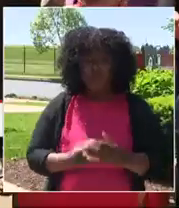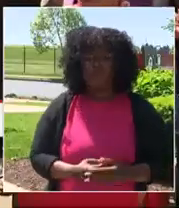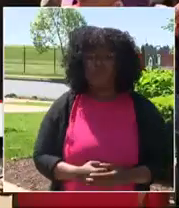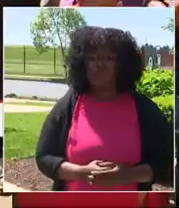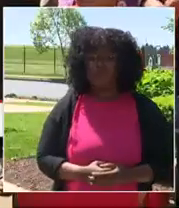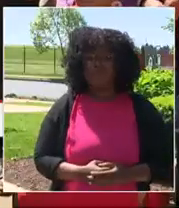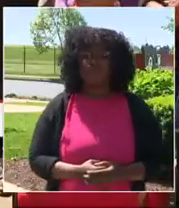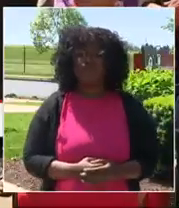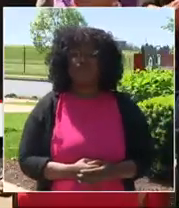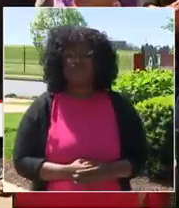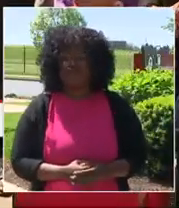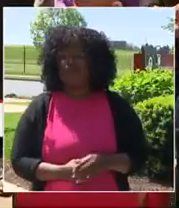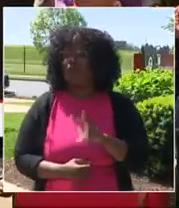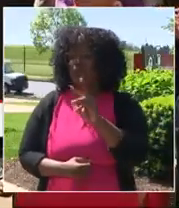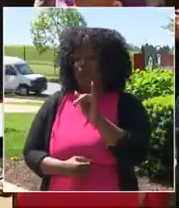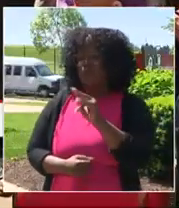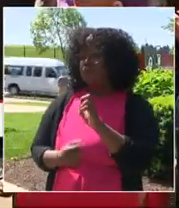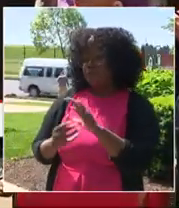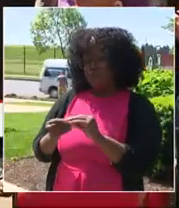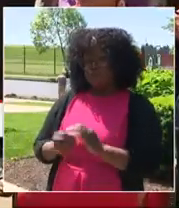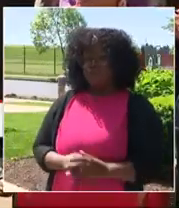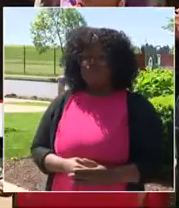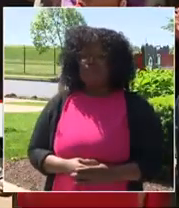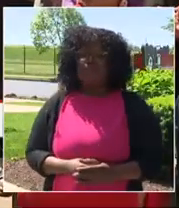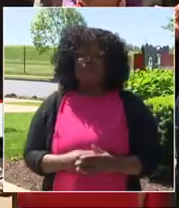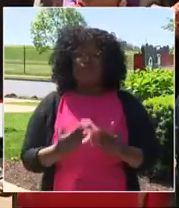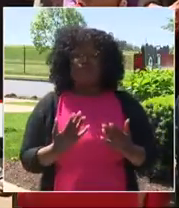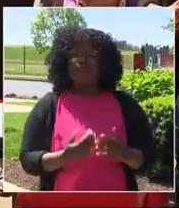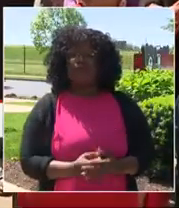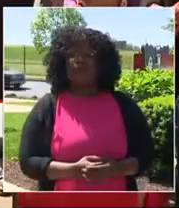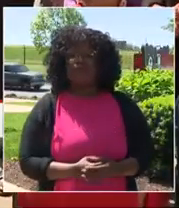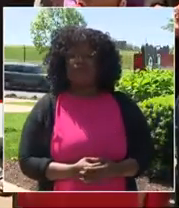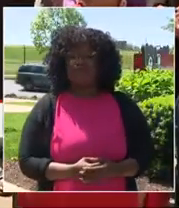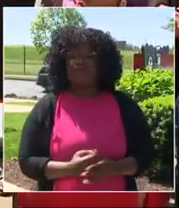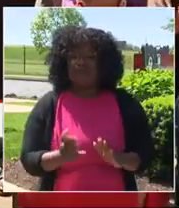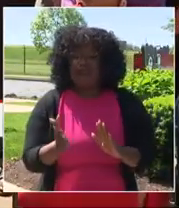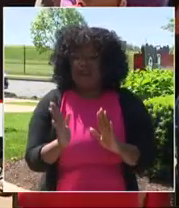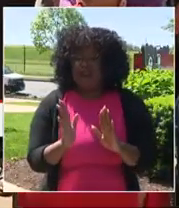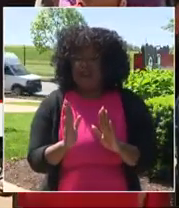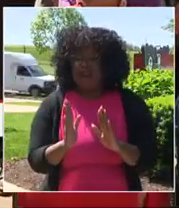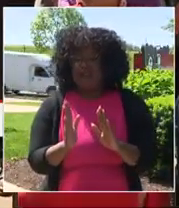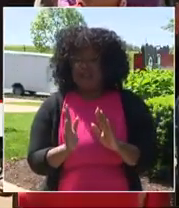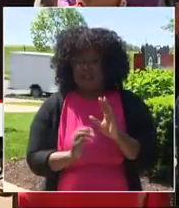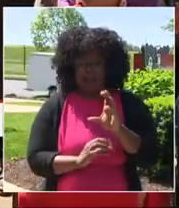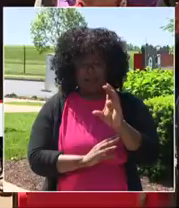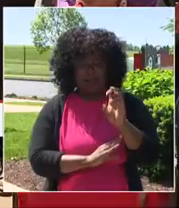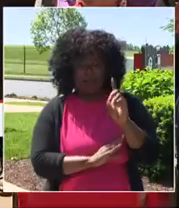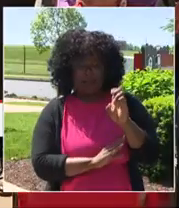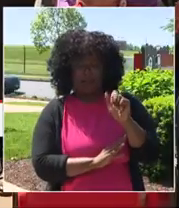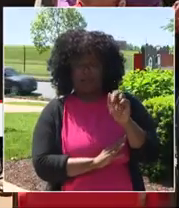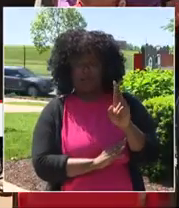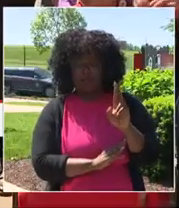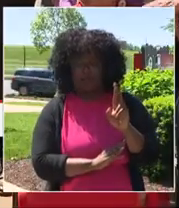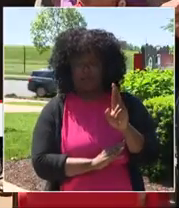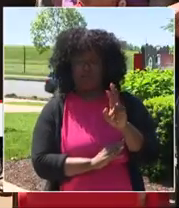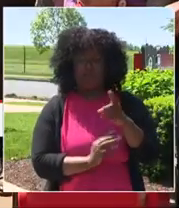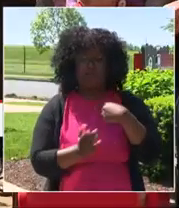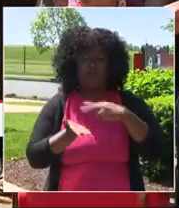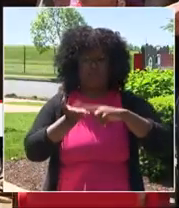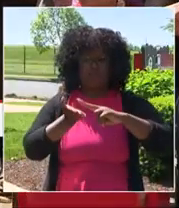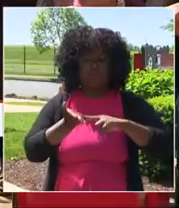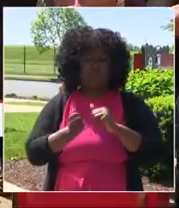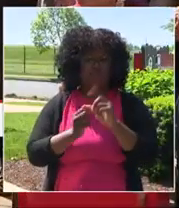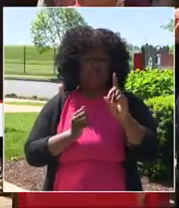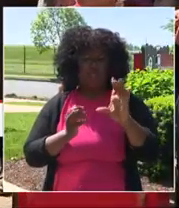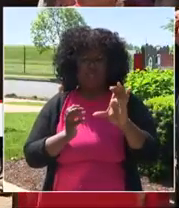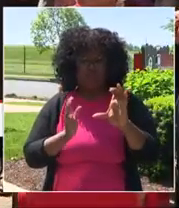Thank you. Fortunately for Cedar Hill, they have a contract with the district that guarantees a certain rate. And